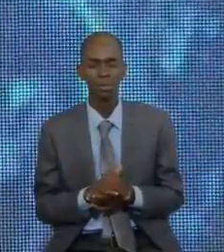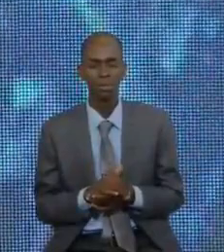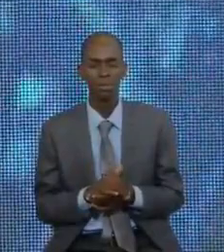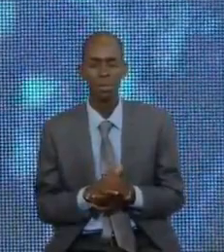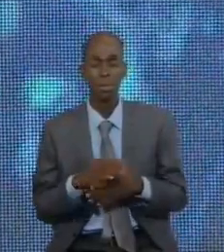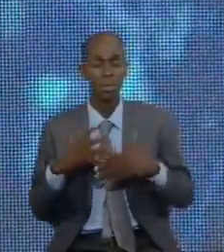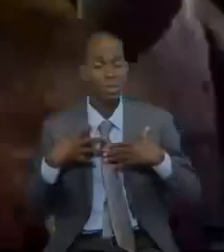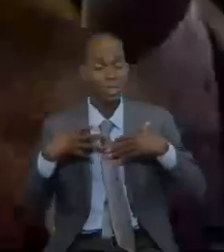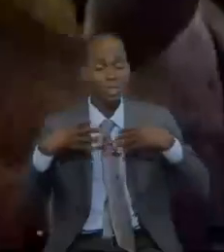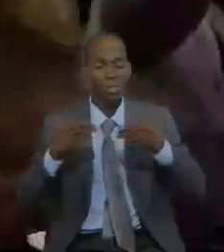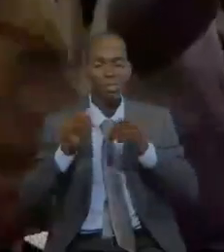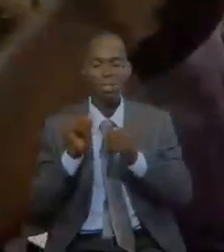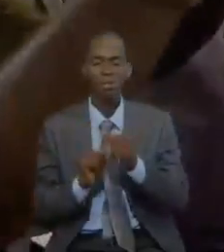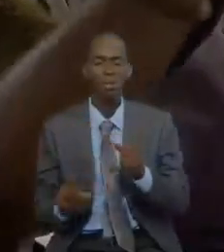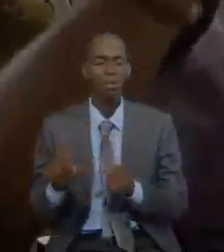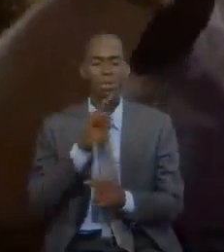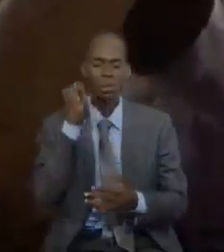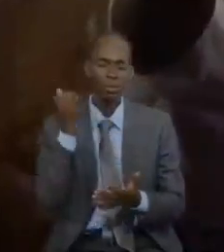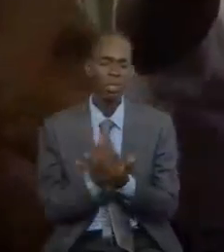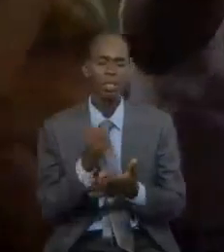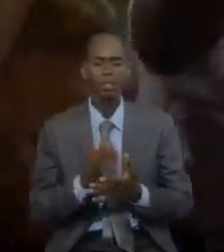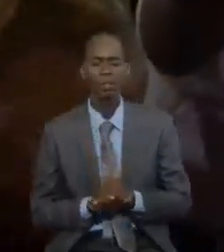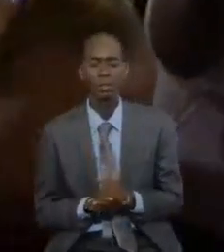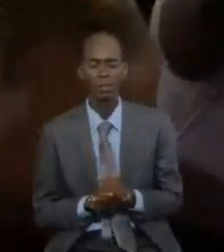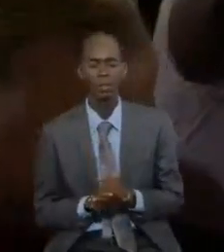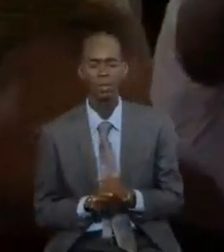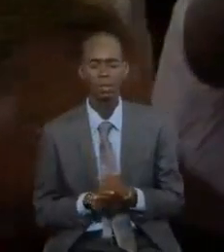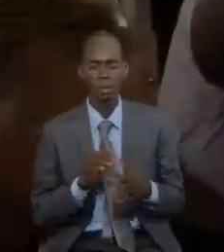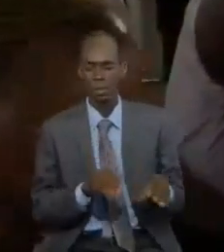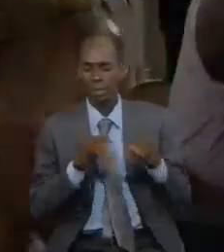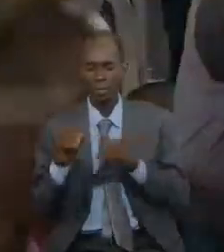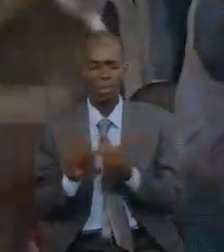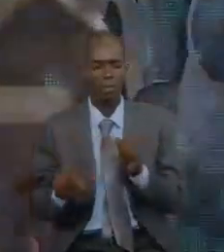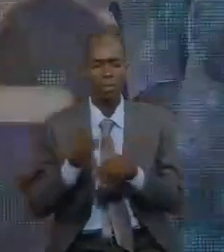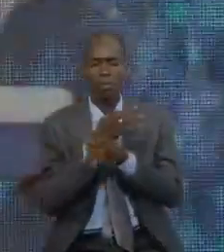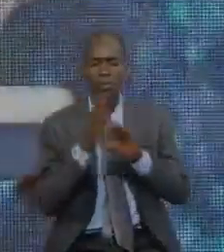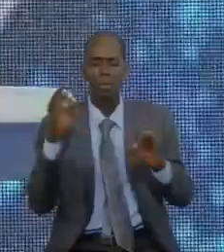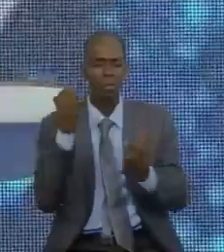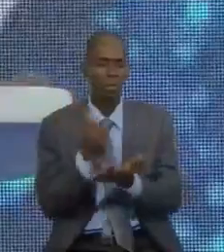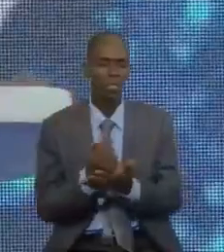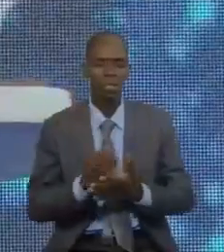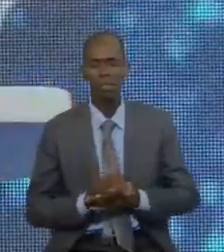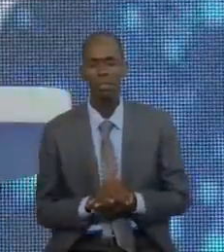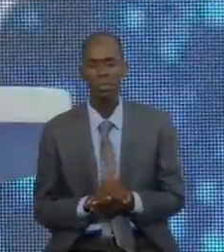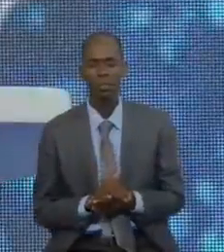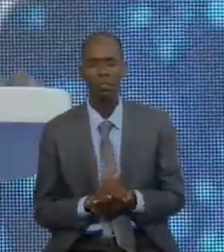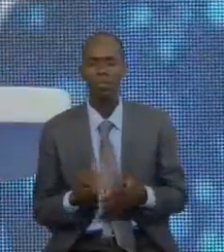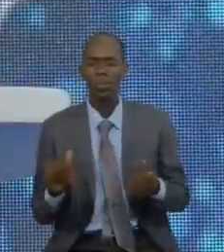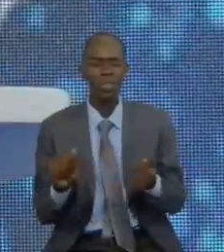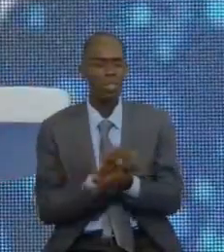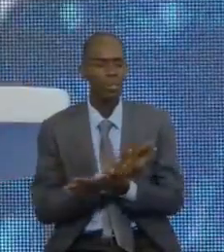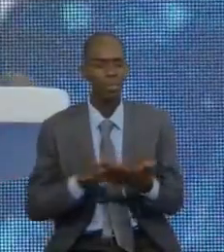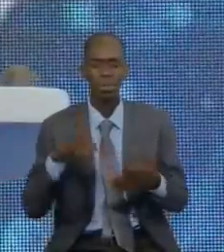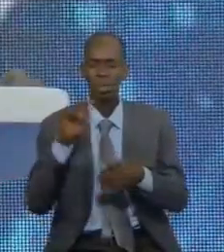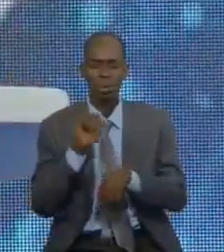heal everyone. Set everyone free. destroy the